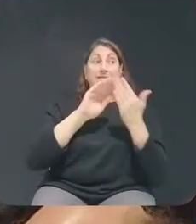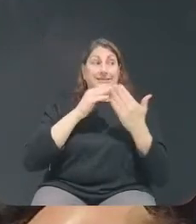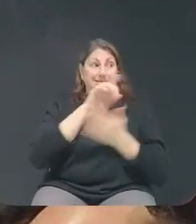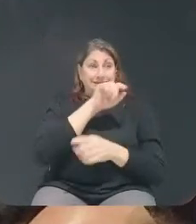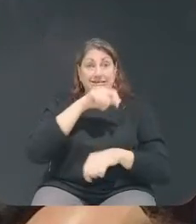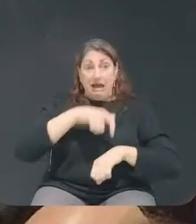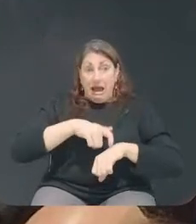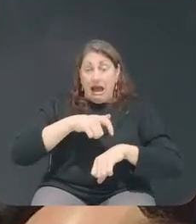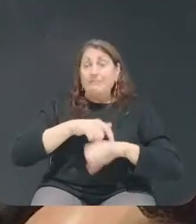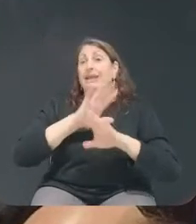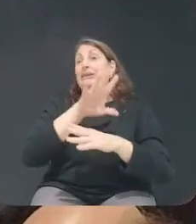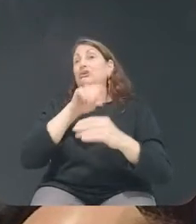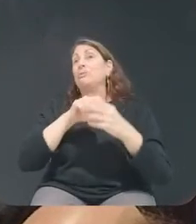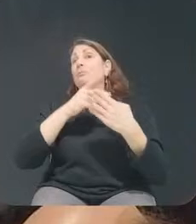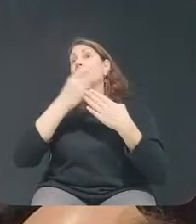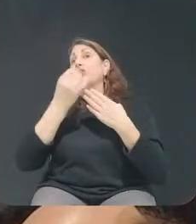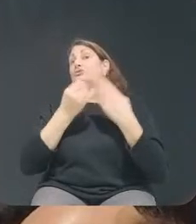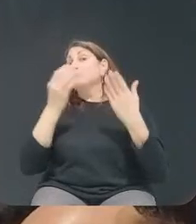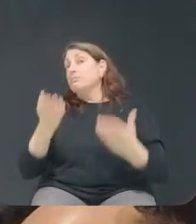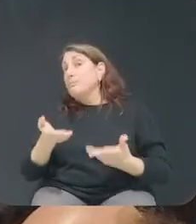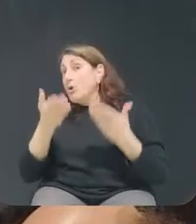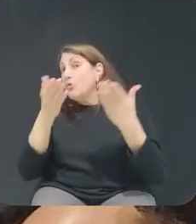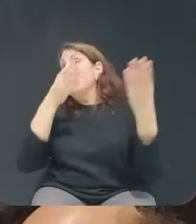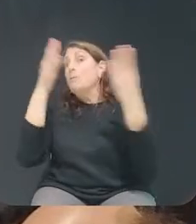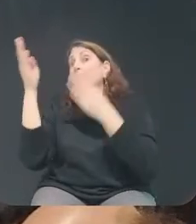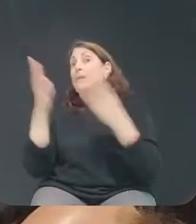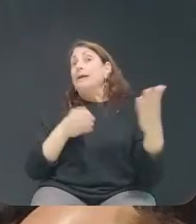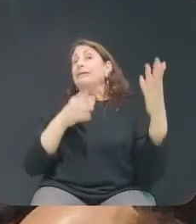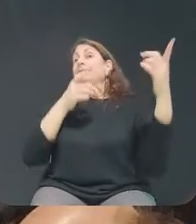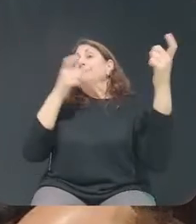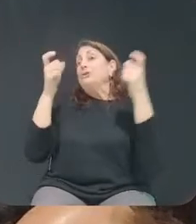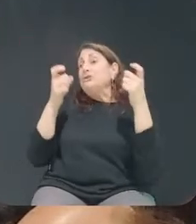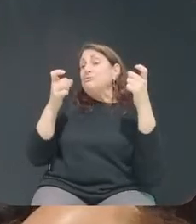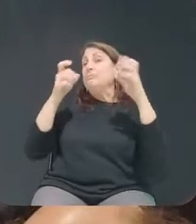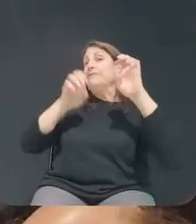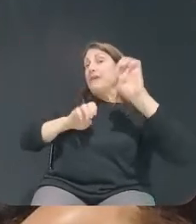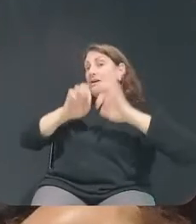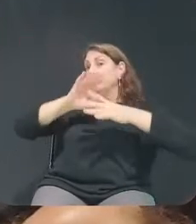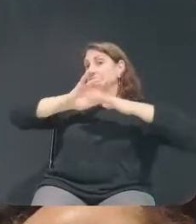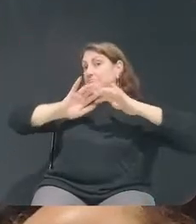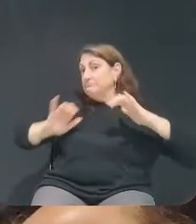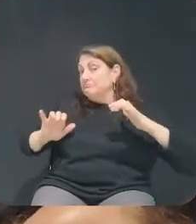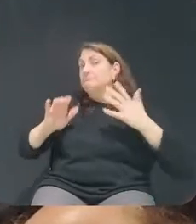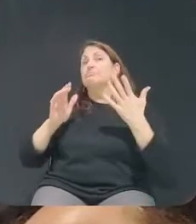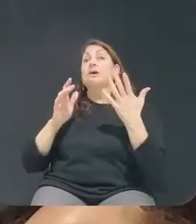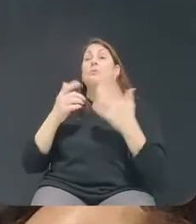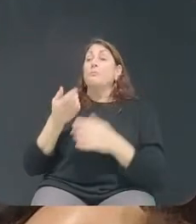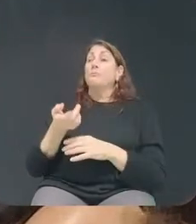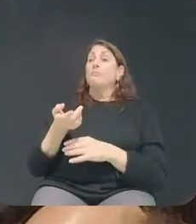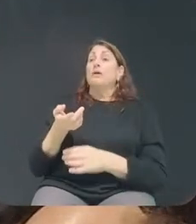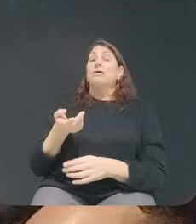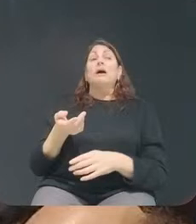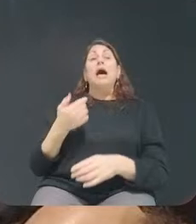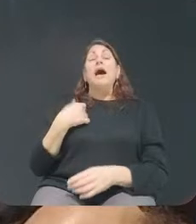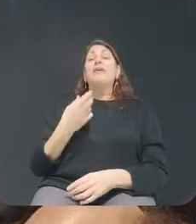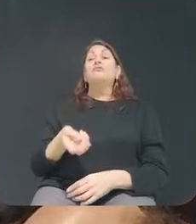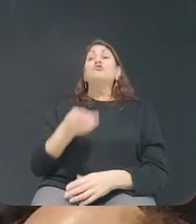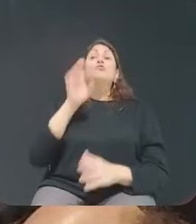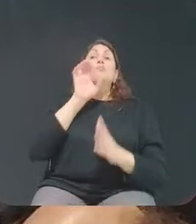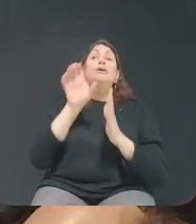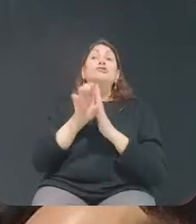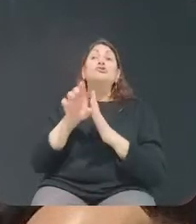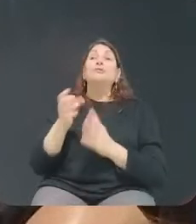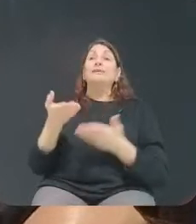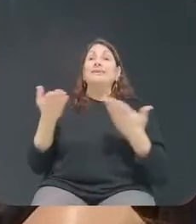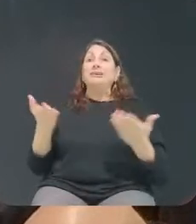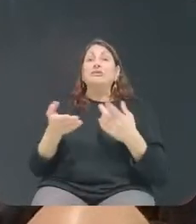project proposals, planning, administration, evaluations, and more. So one of the two images on this slide is